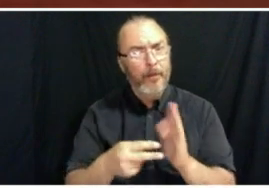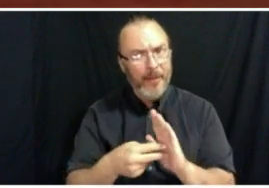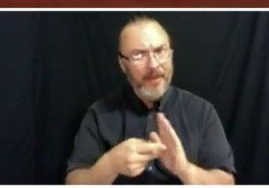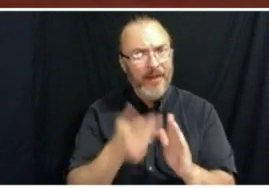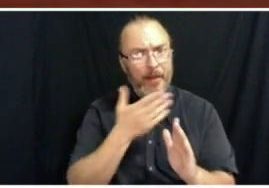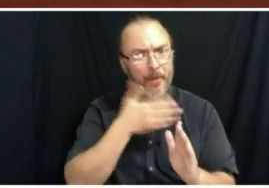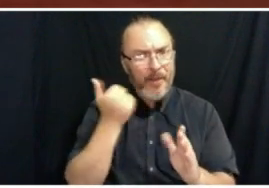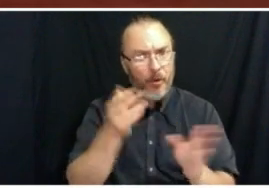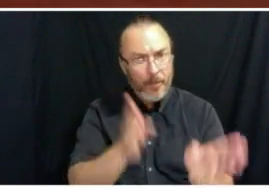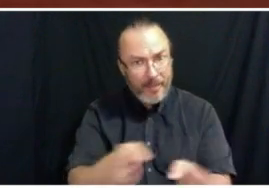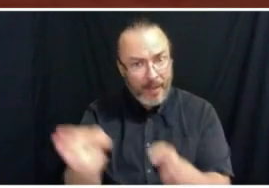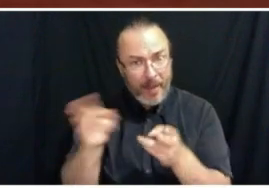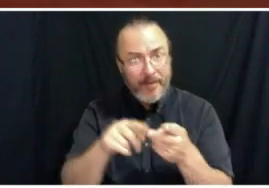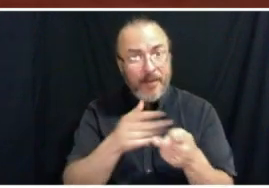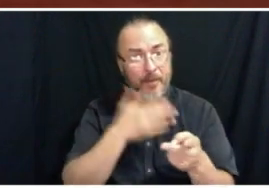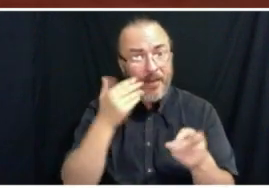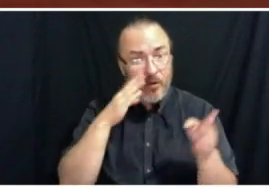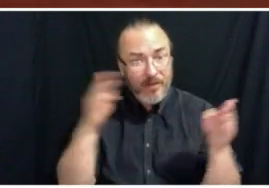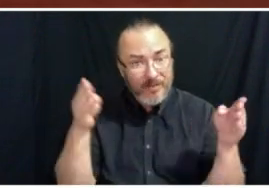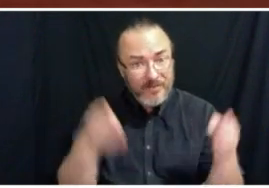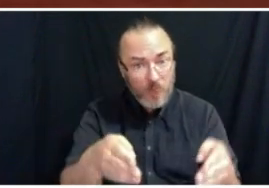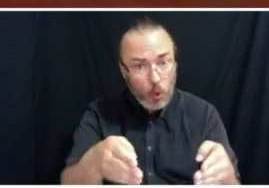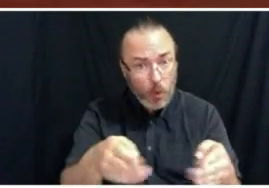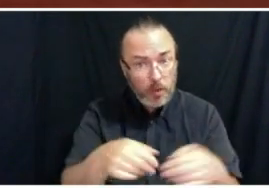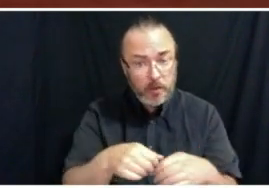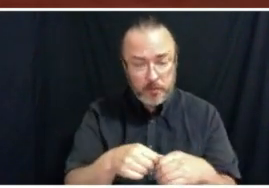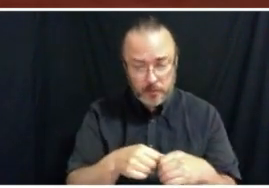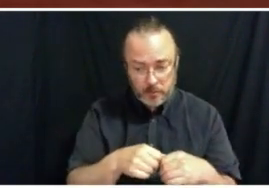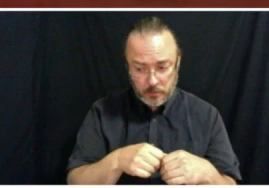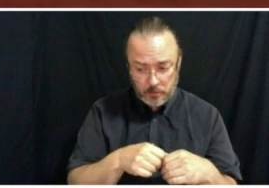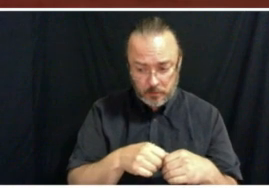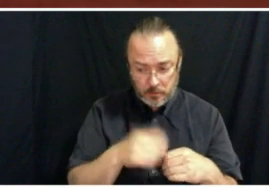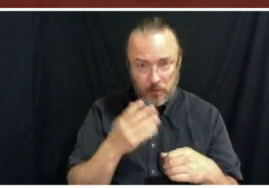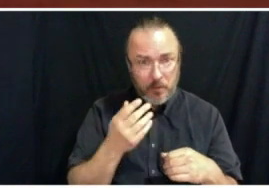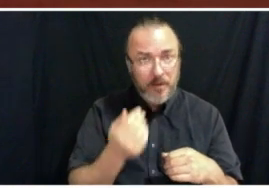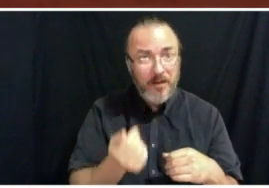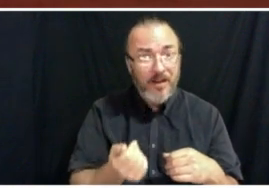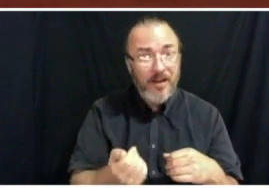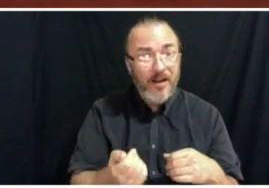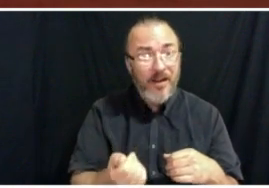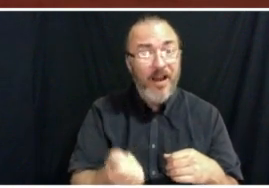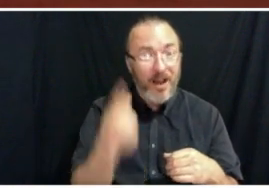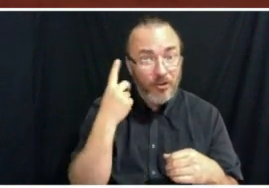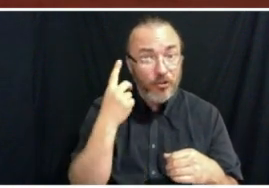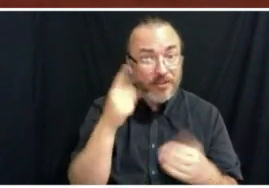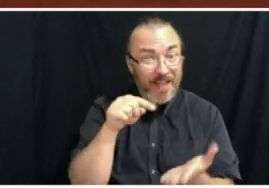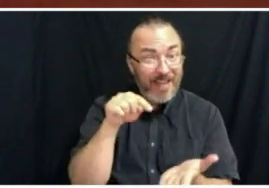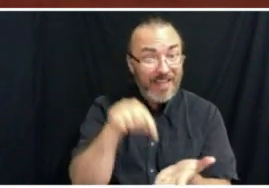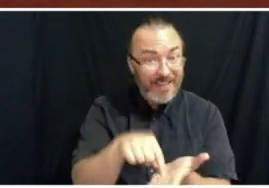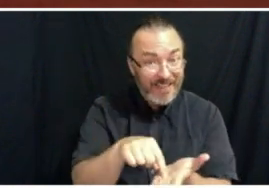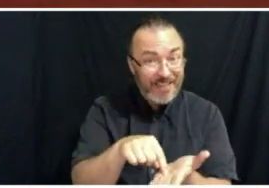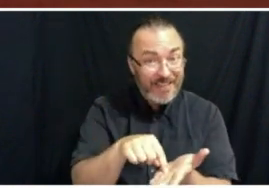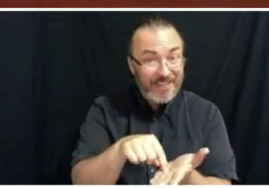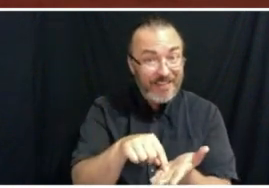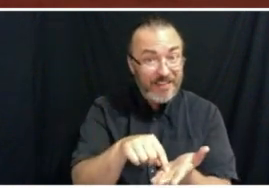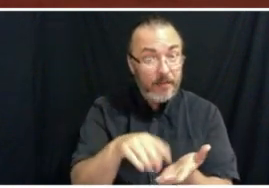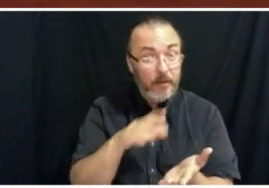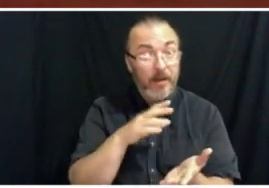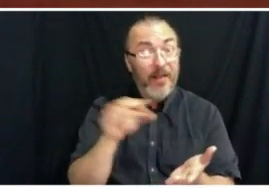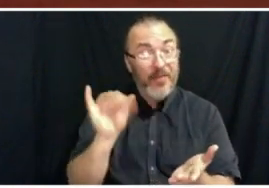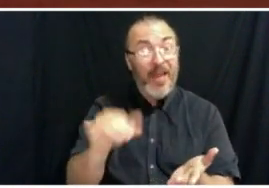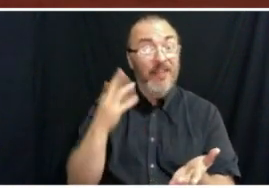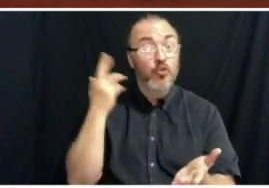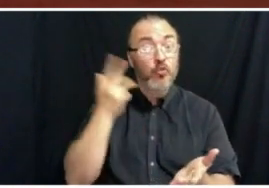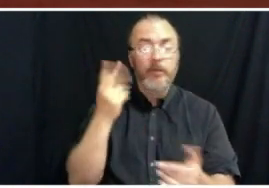on implementation, cost analysis, and scaling up of early childhood education, which is why, for instance, we